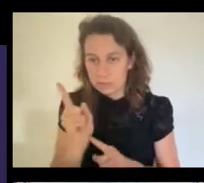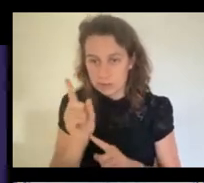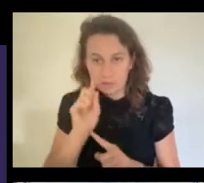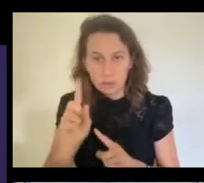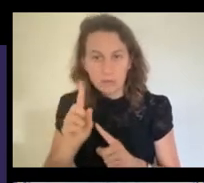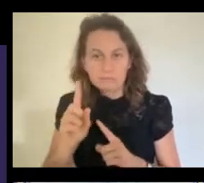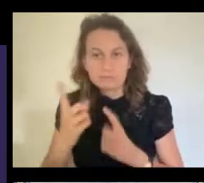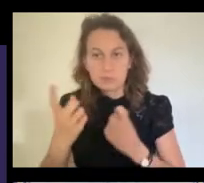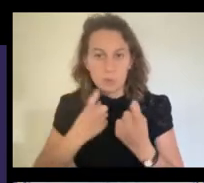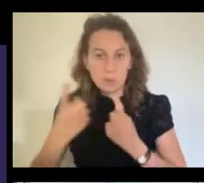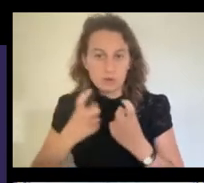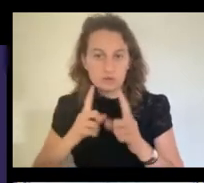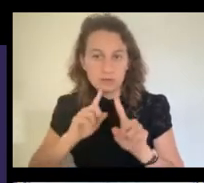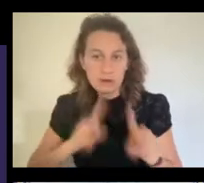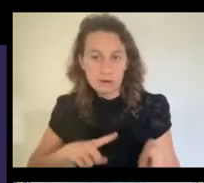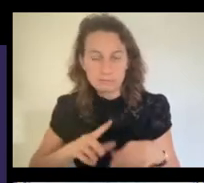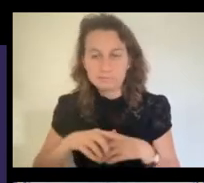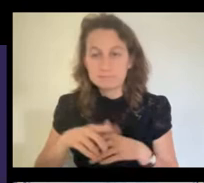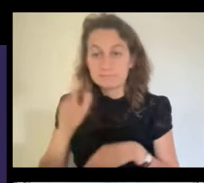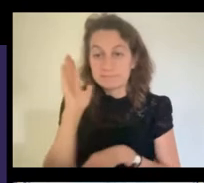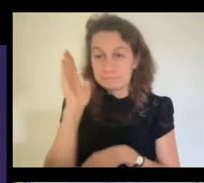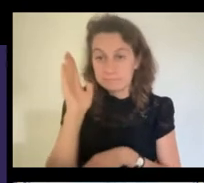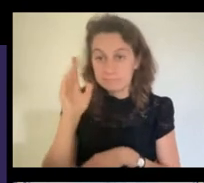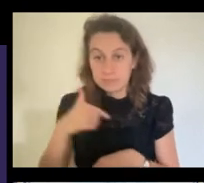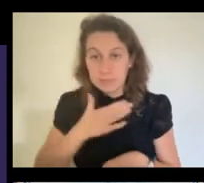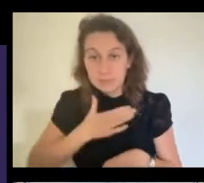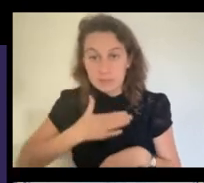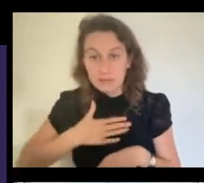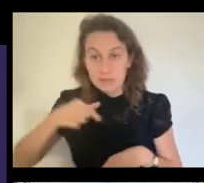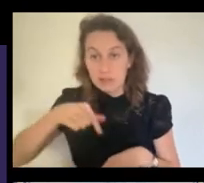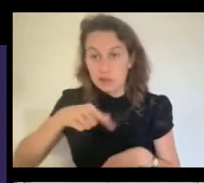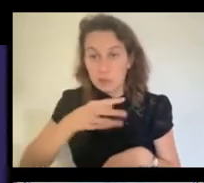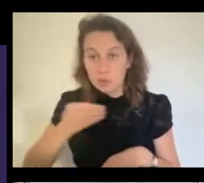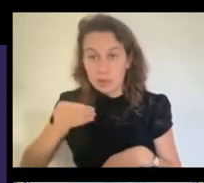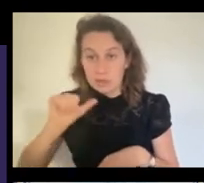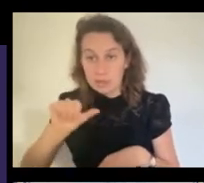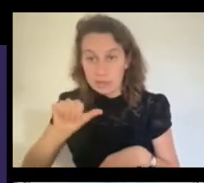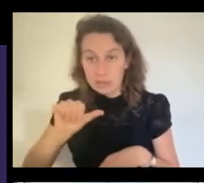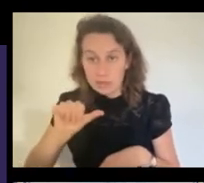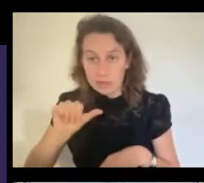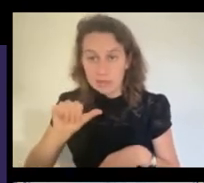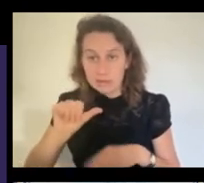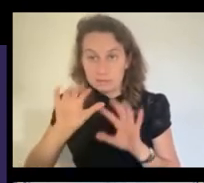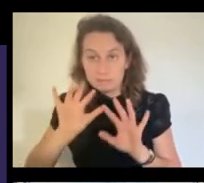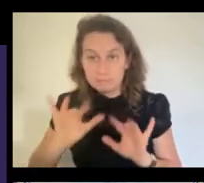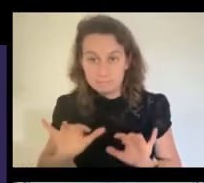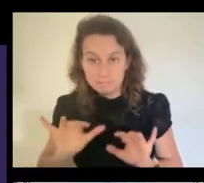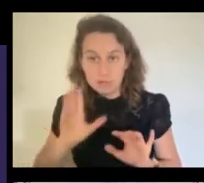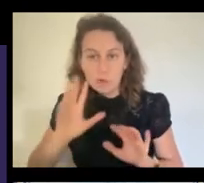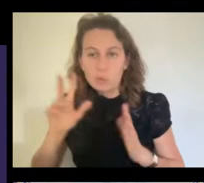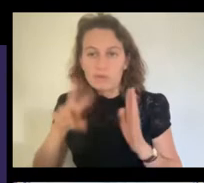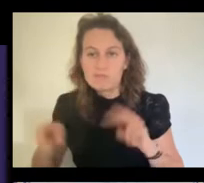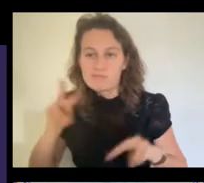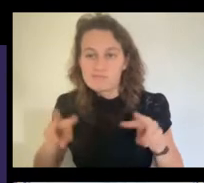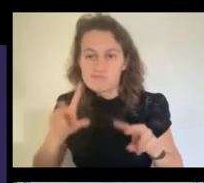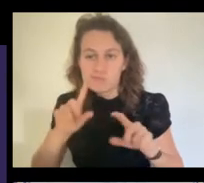Q&A session. Throughout the webinar, we encourage you to use the Q&A function in the box at the bottom of your screen, and we'll sort through your questions